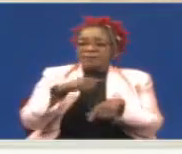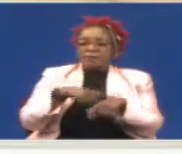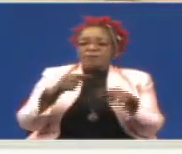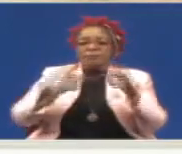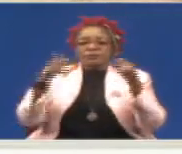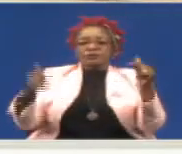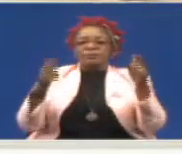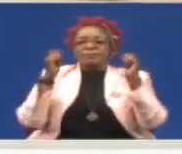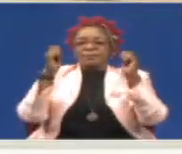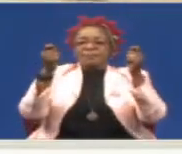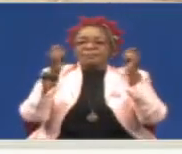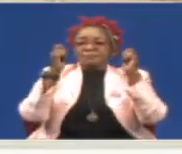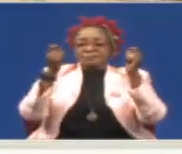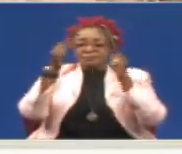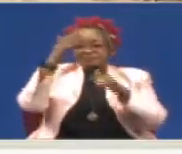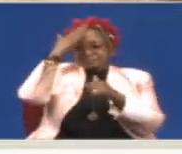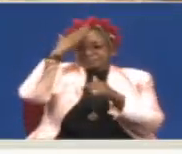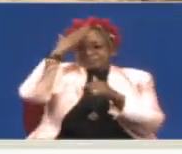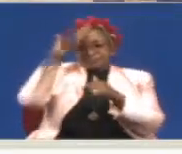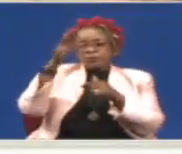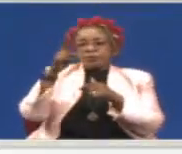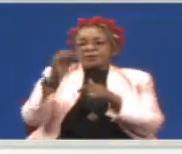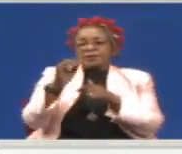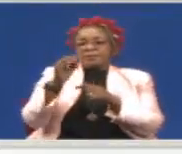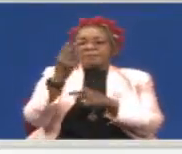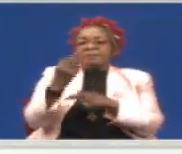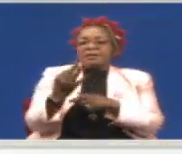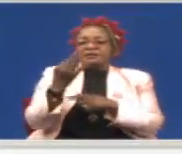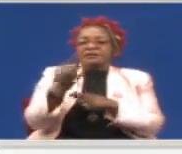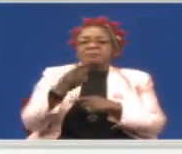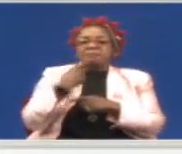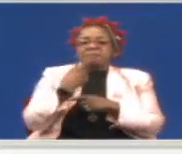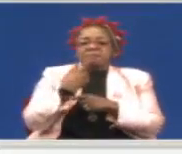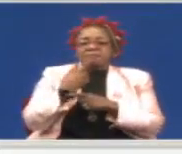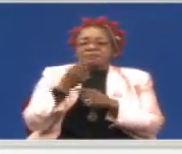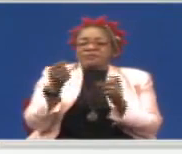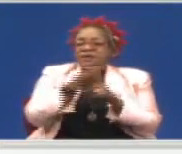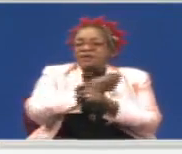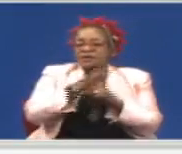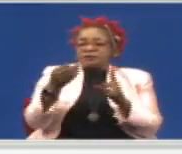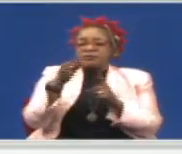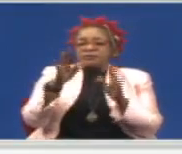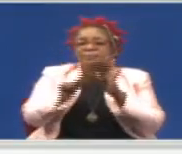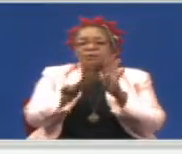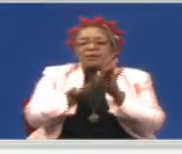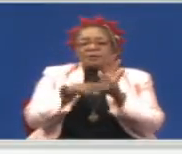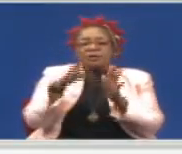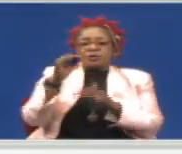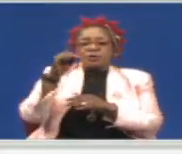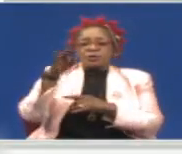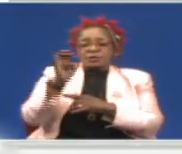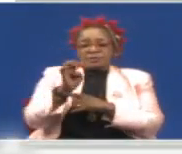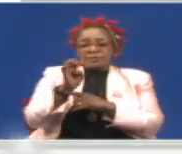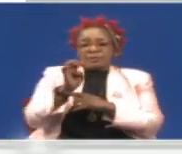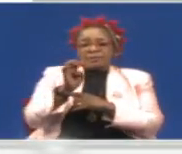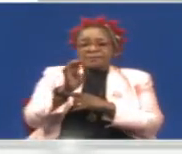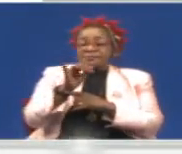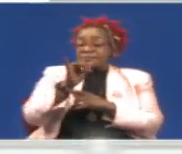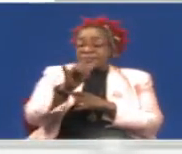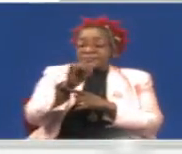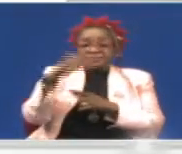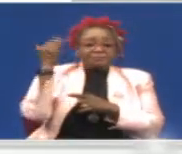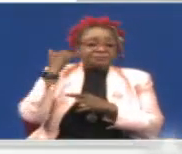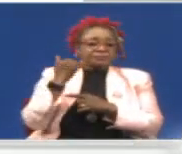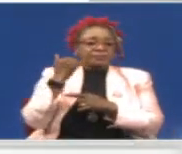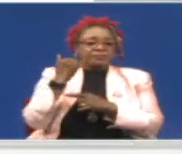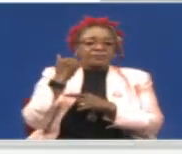opposition demonstrations on Monday, 20th March, alleging violation of the programming code. In the matter before court,